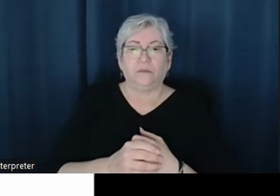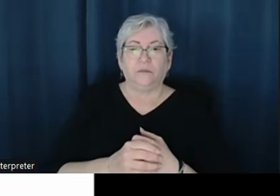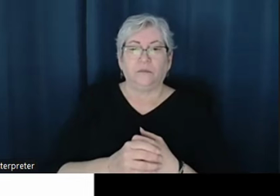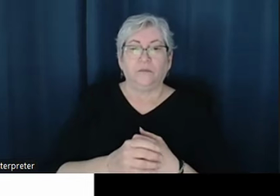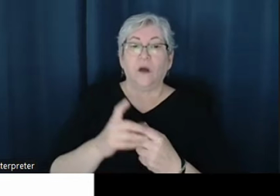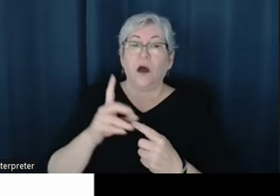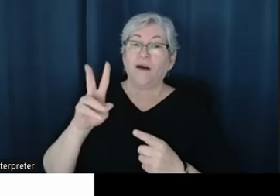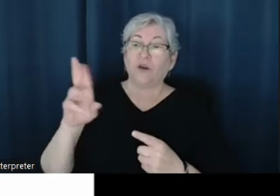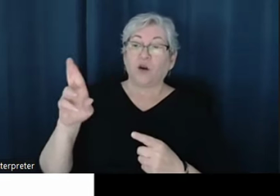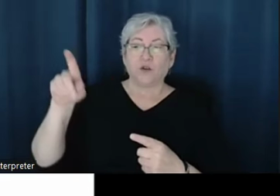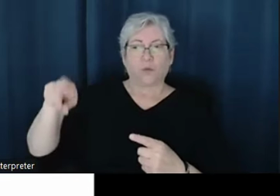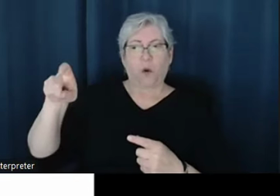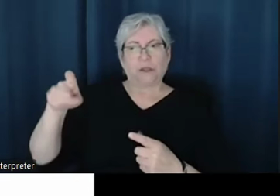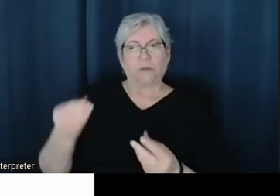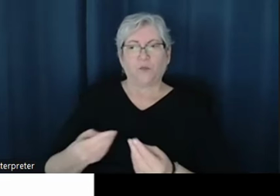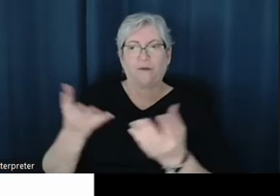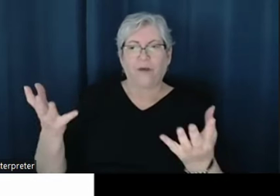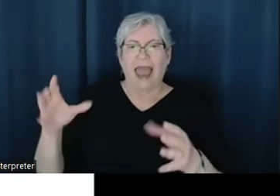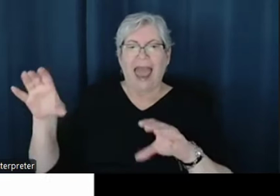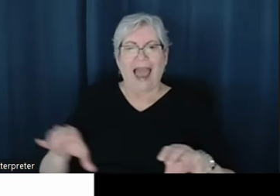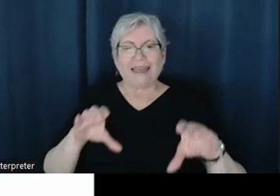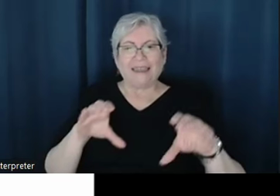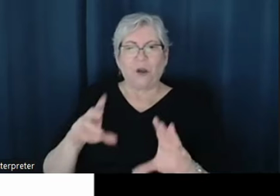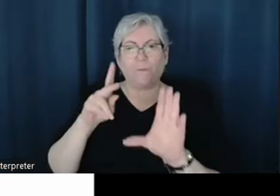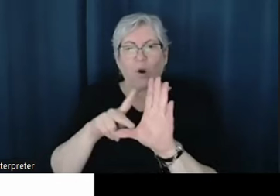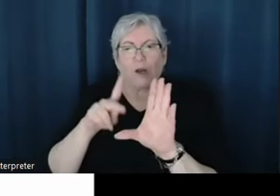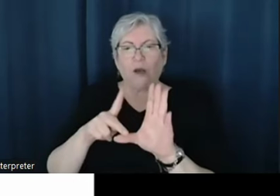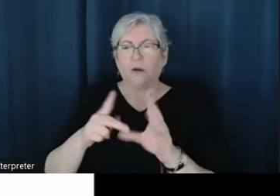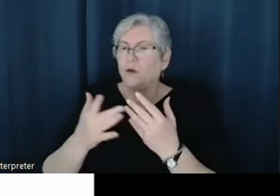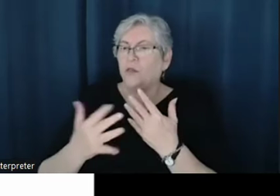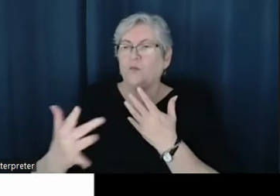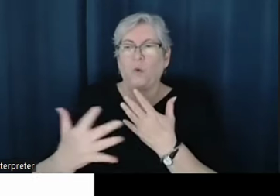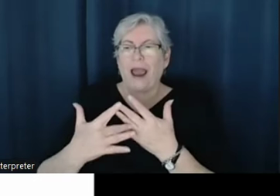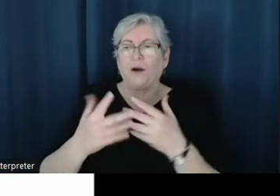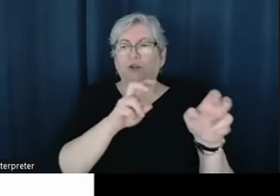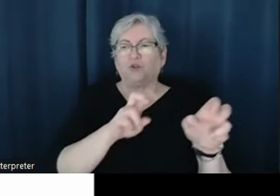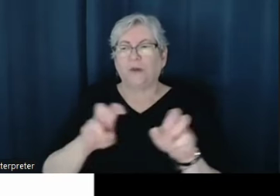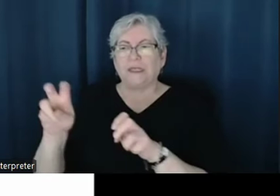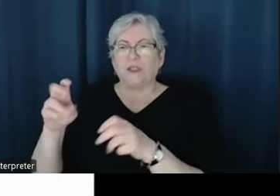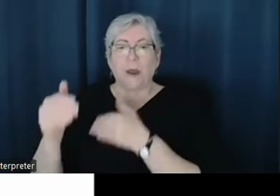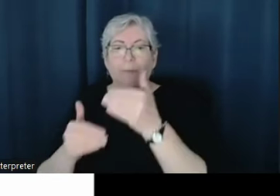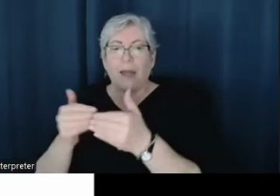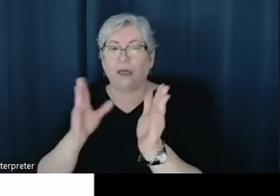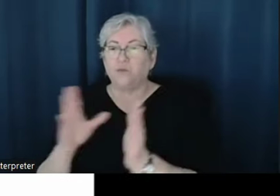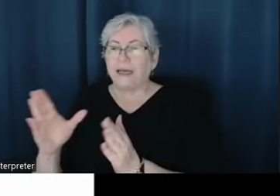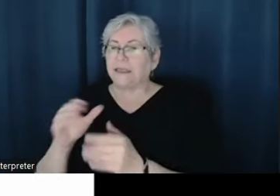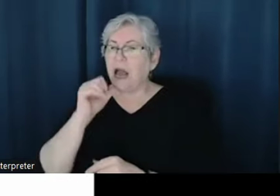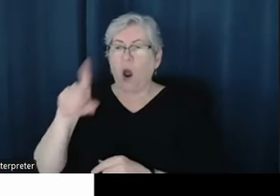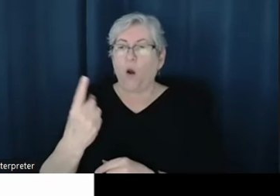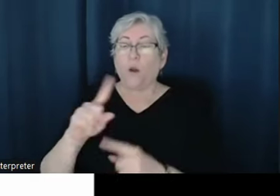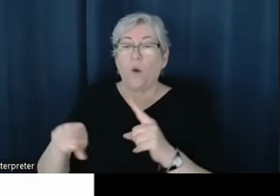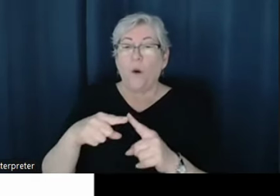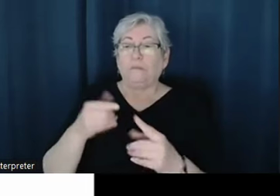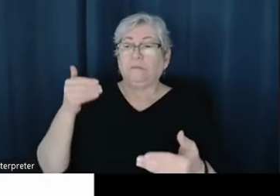So VR is supposed to be providing active participation throughout the transition planning process, not just when the student is